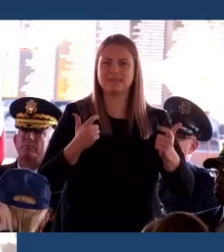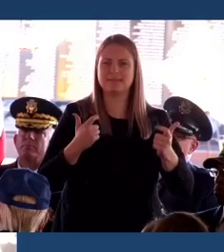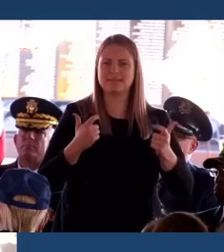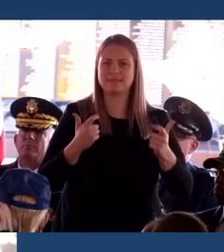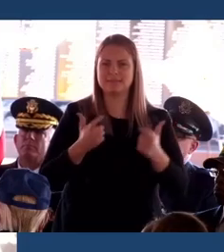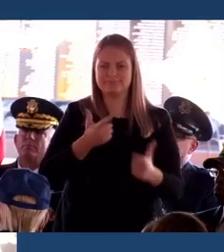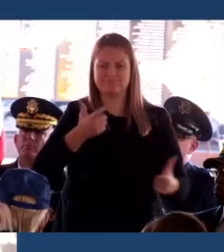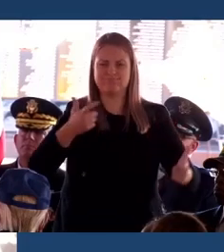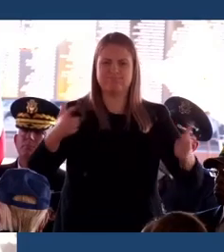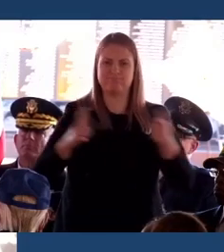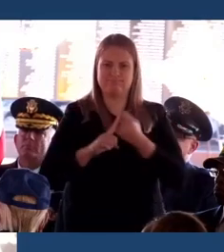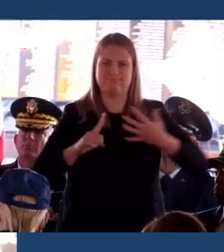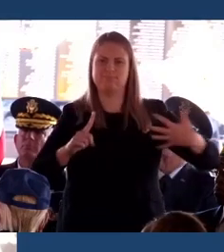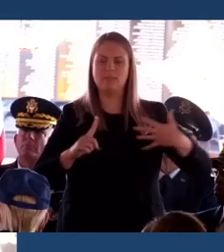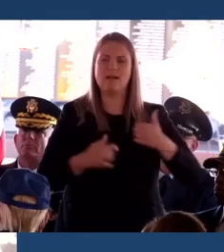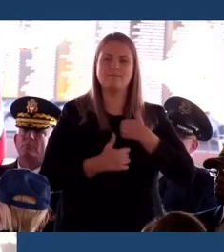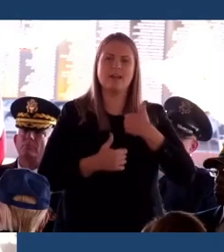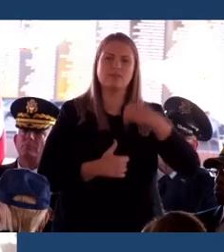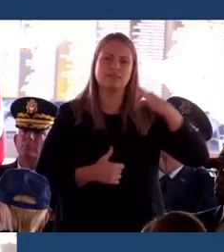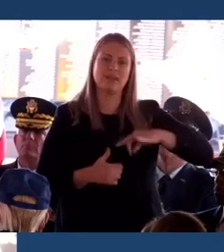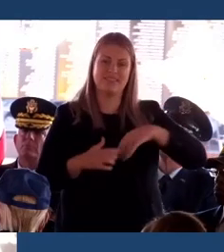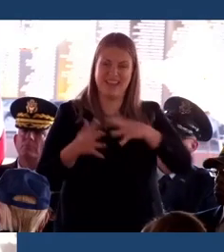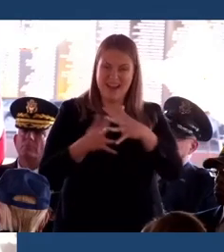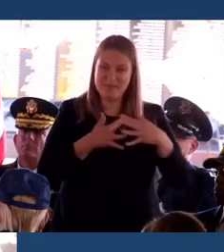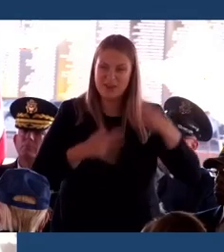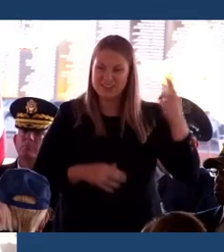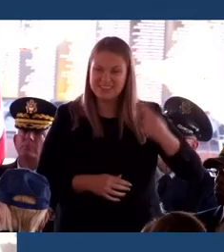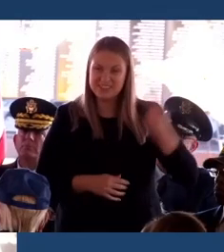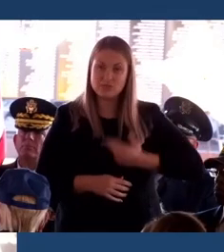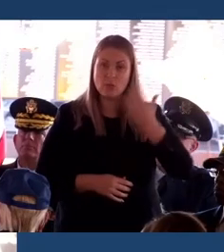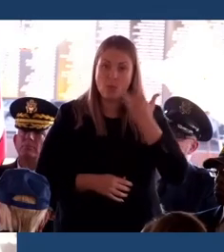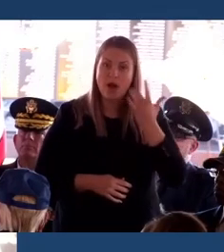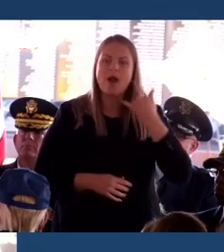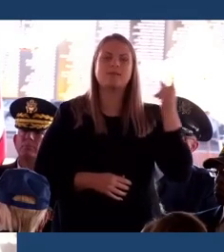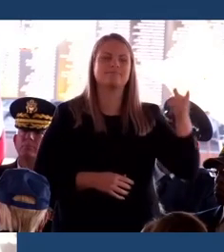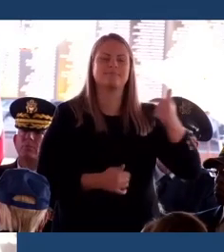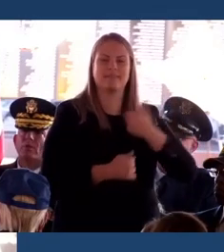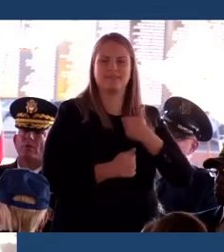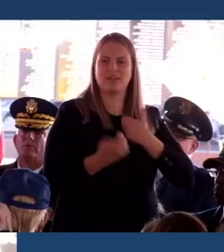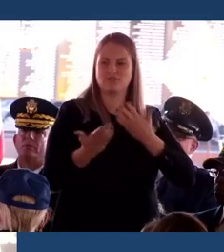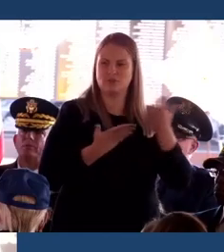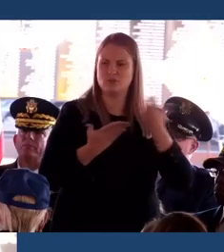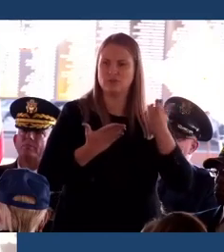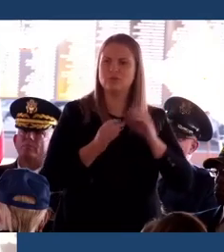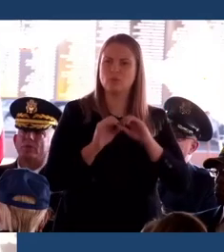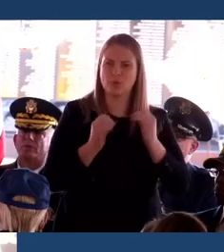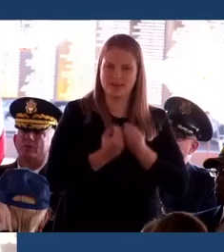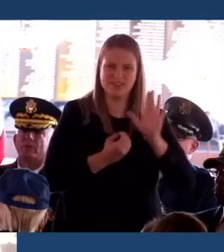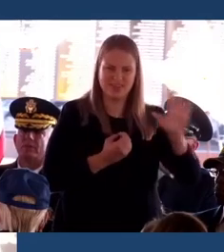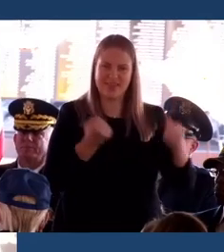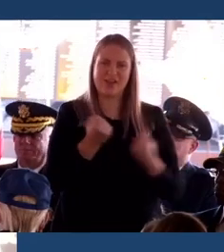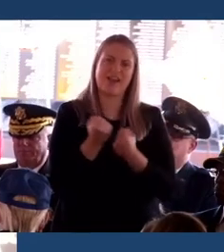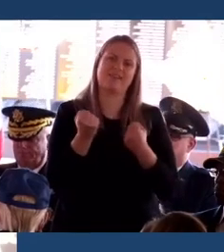in American history, and it happened because of veteran service organizations and their advocacy.